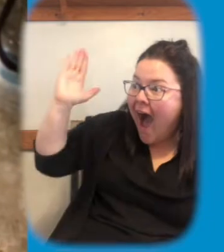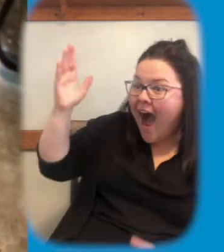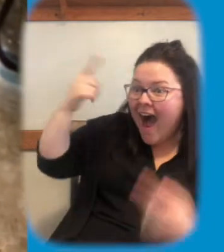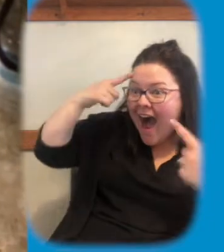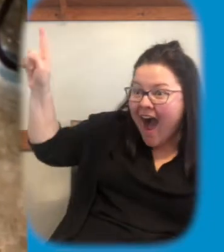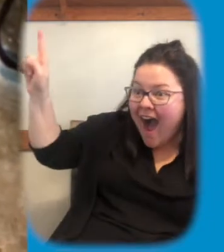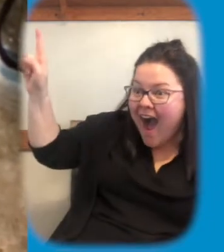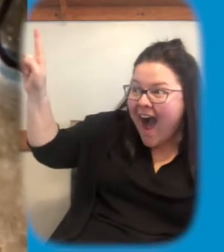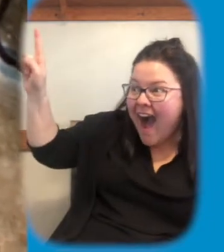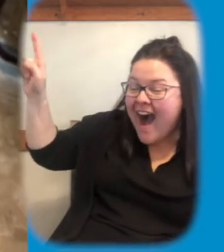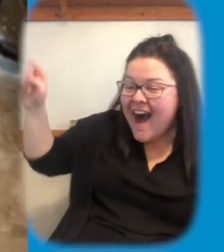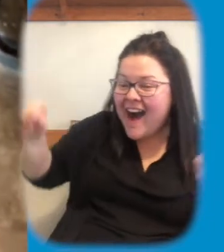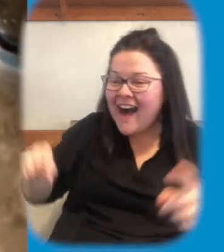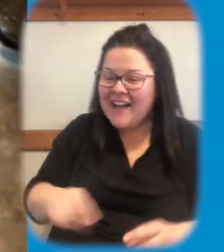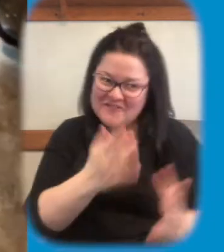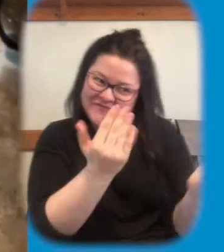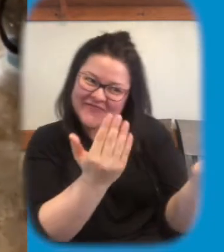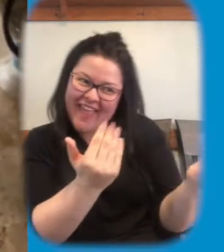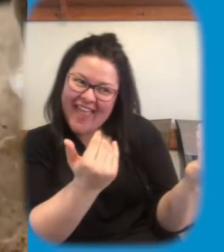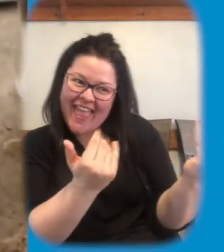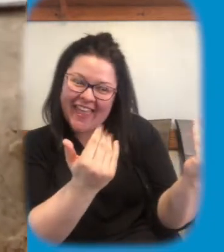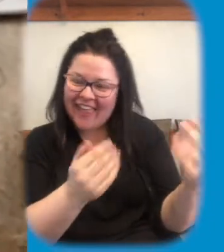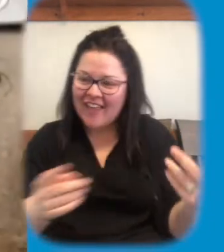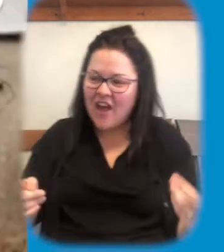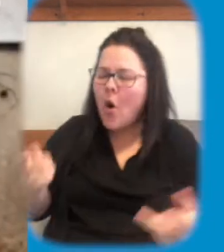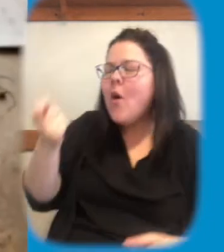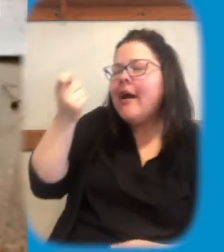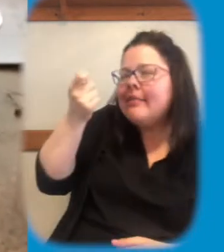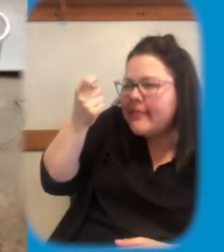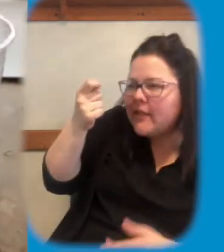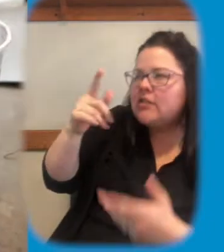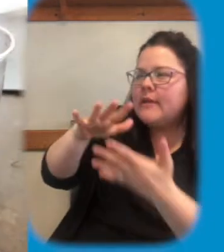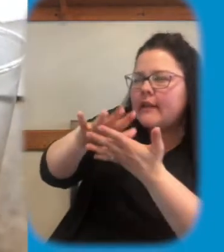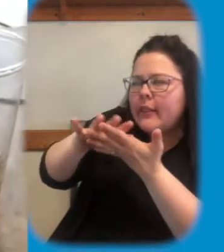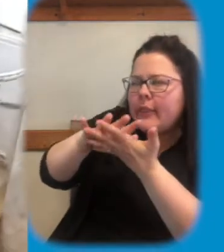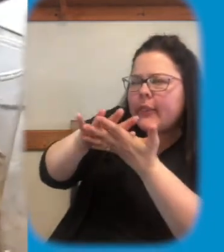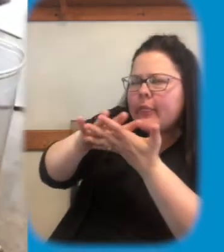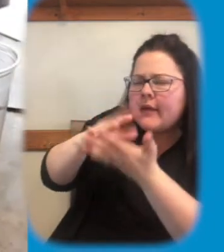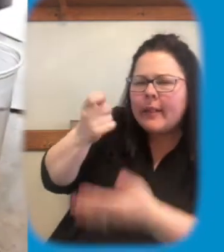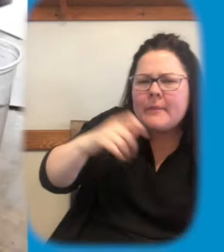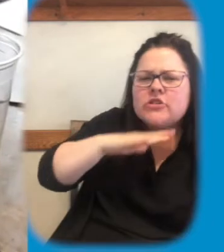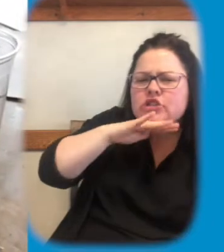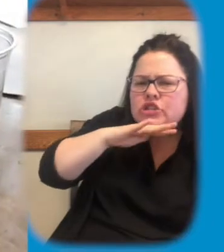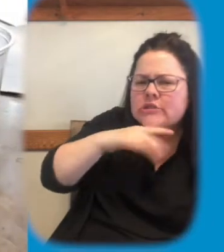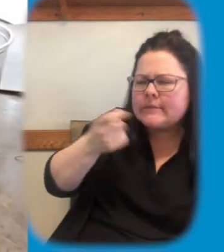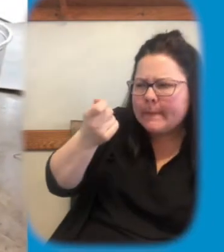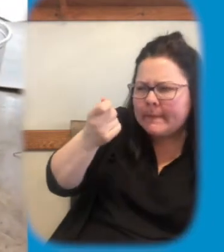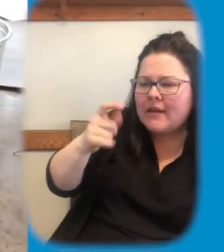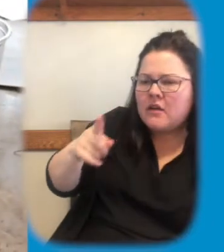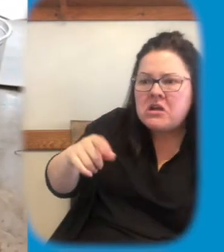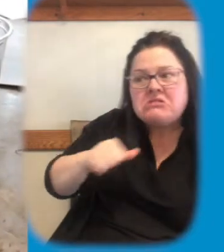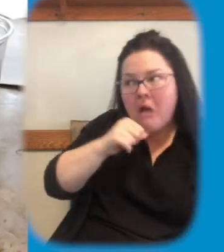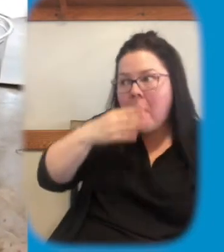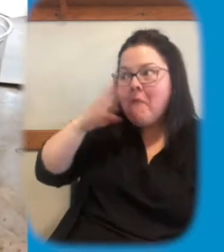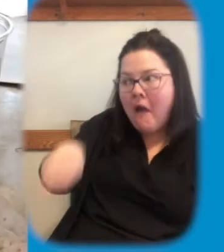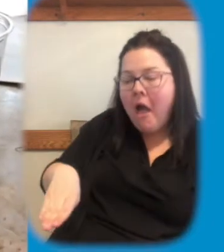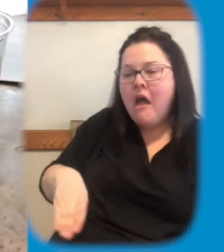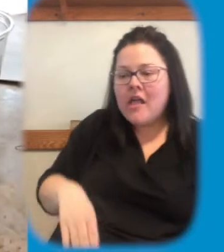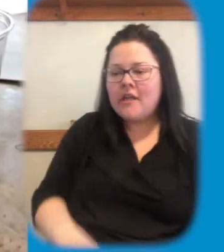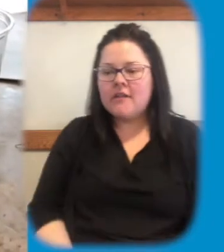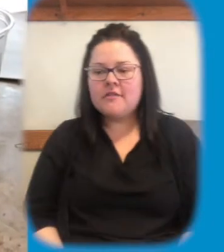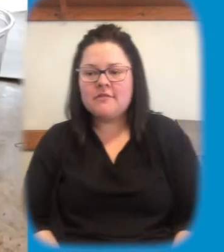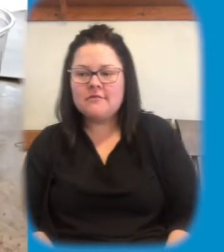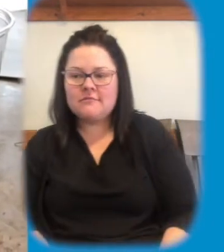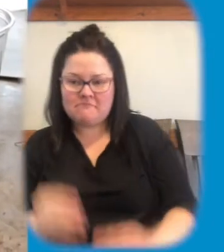Oh my gosh, it works. Oh, just wait. It's just still a bit dirty. Still dirty, but not